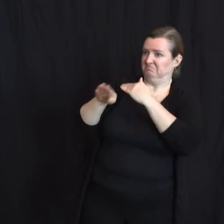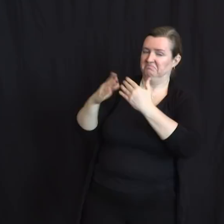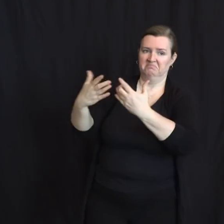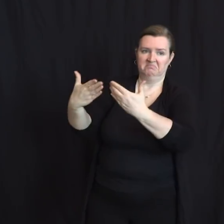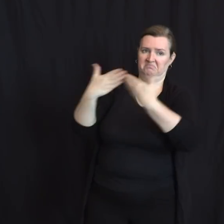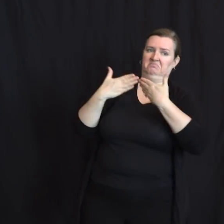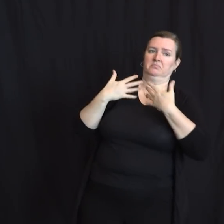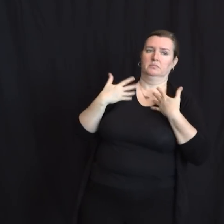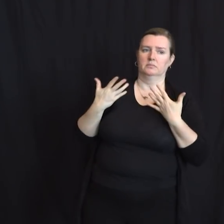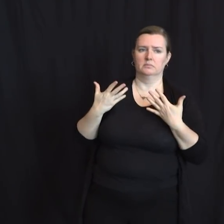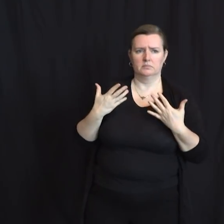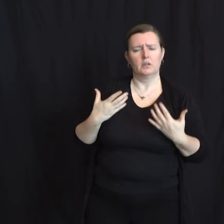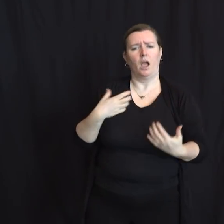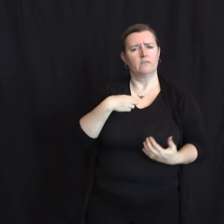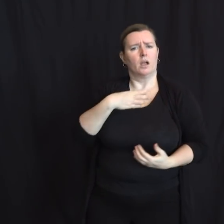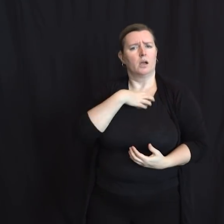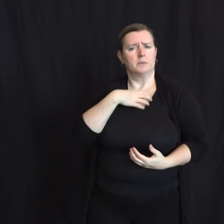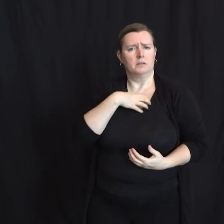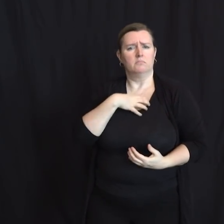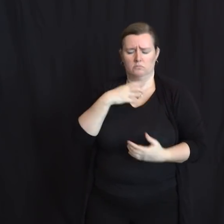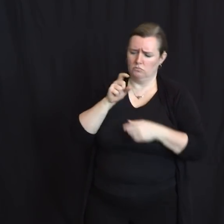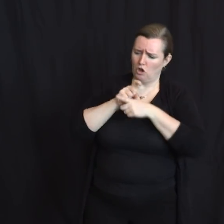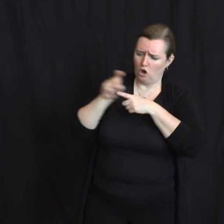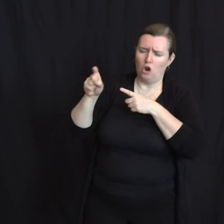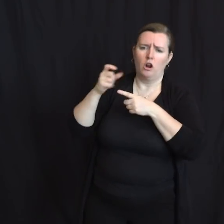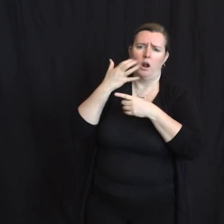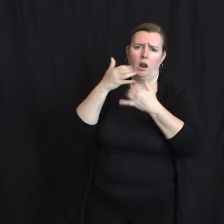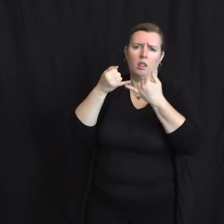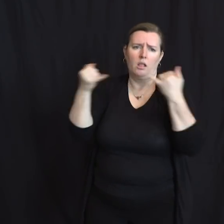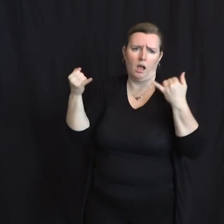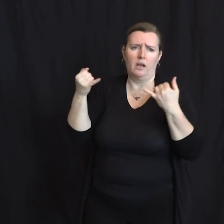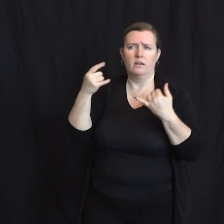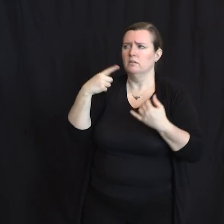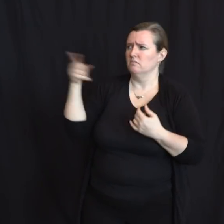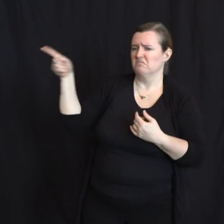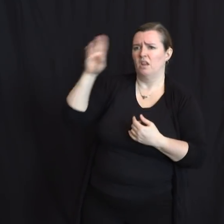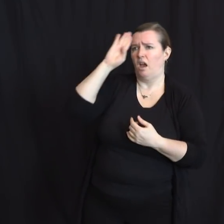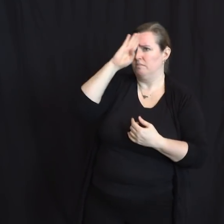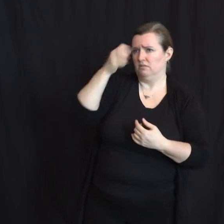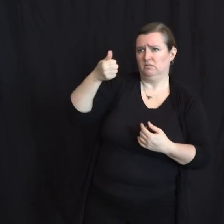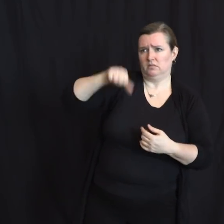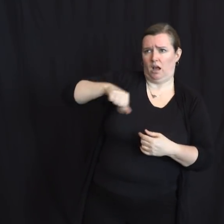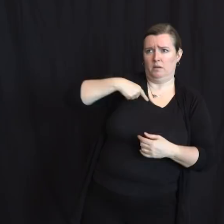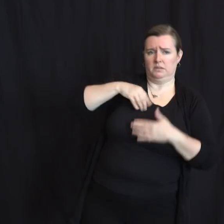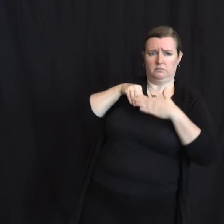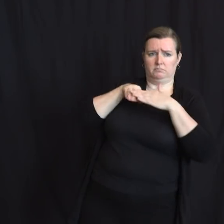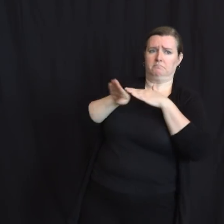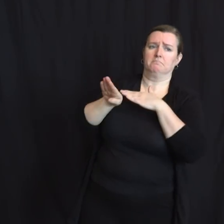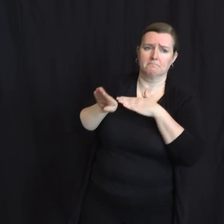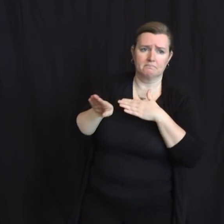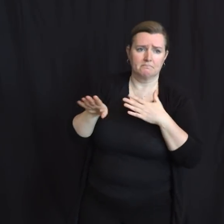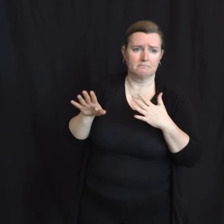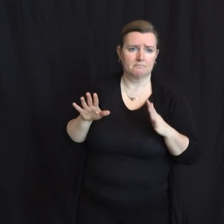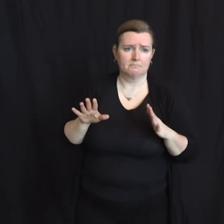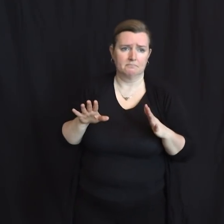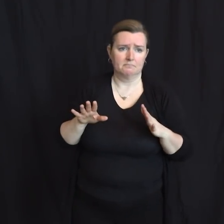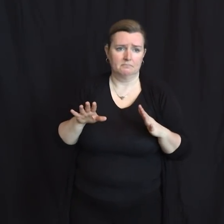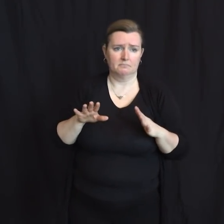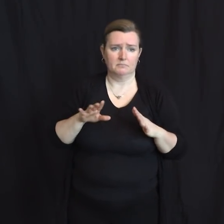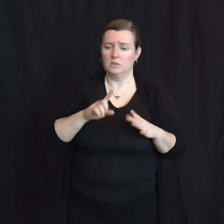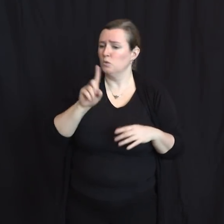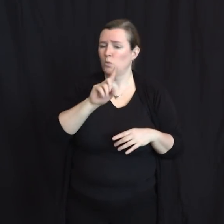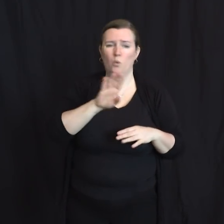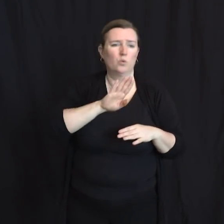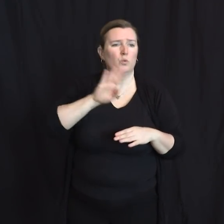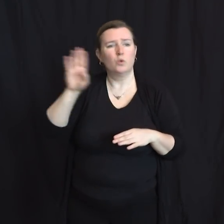complaint hotline at the New Jersey Department of Health. Feel free to use it. You should not be going to your emergency room just to request